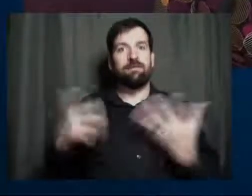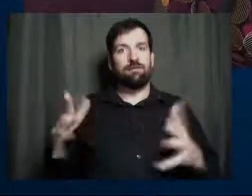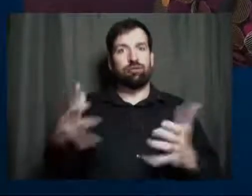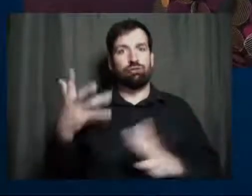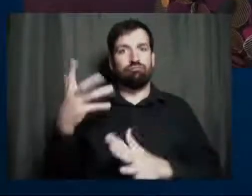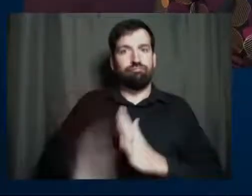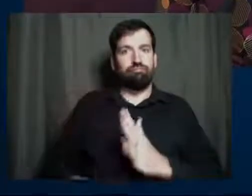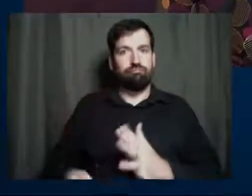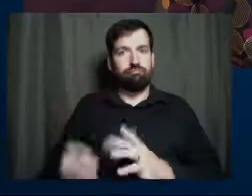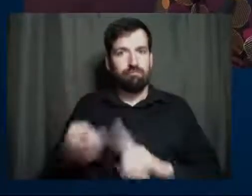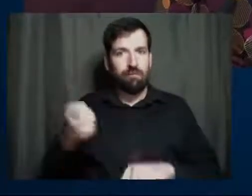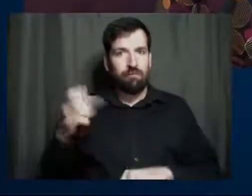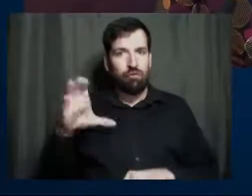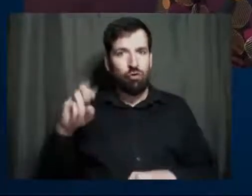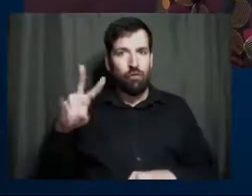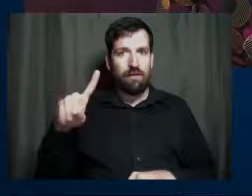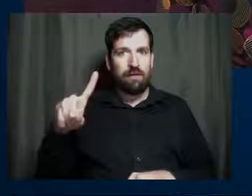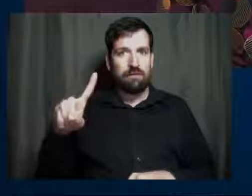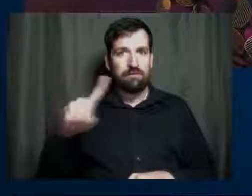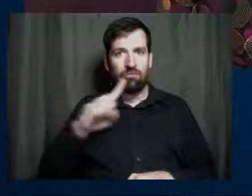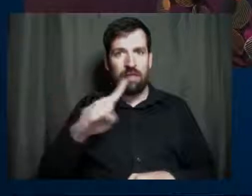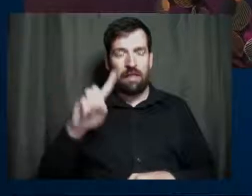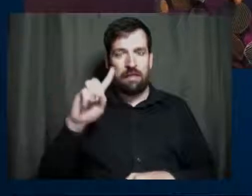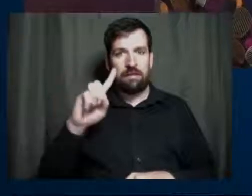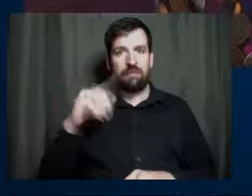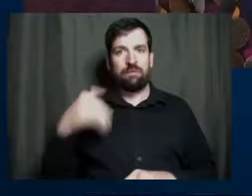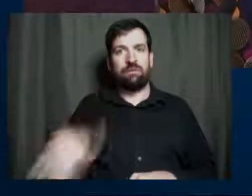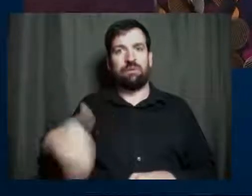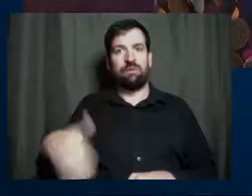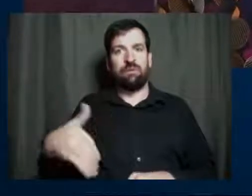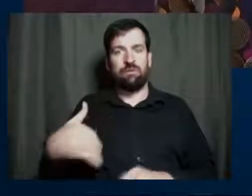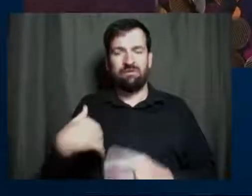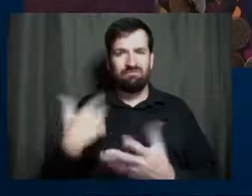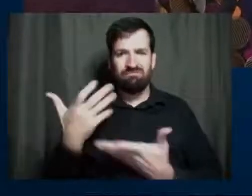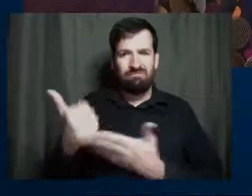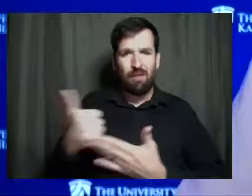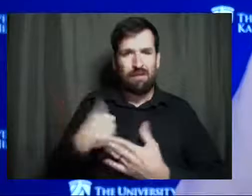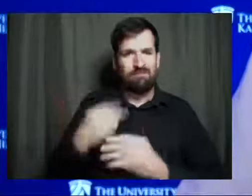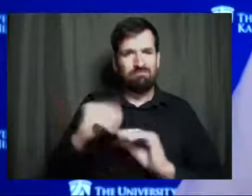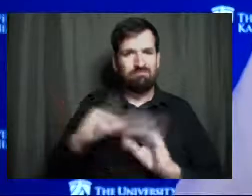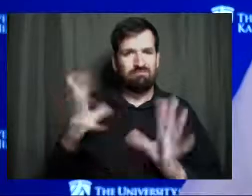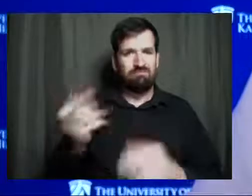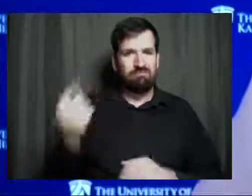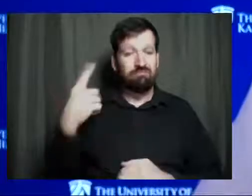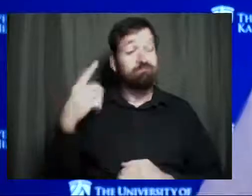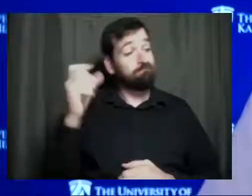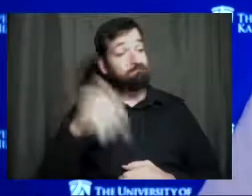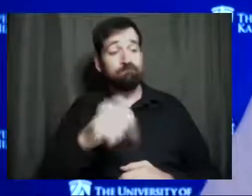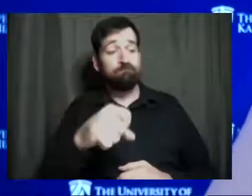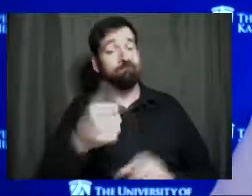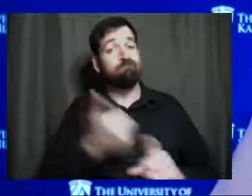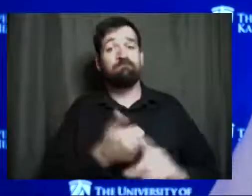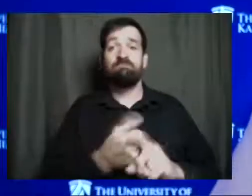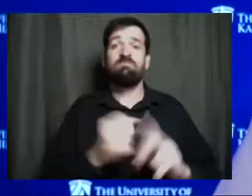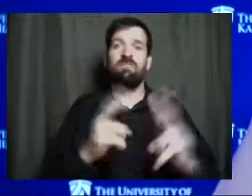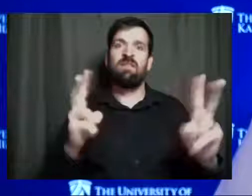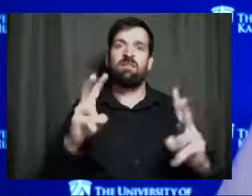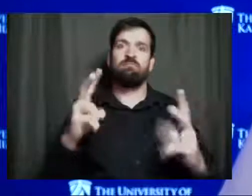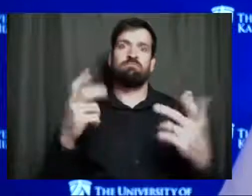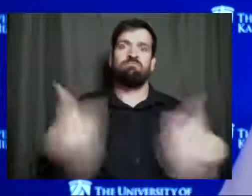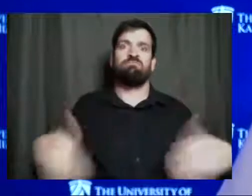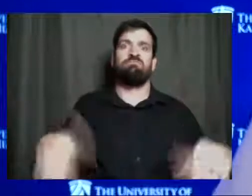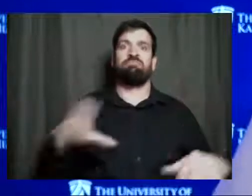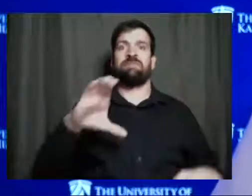kind of brings it to the front of our minds. So what kind of help us understand that a little bit? Yeah, he certainly was a great civil servant. But again, he was